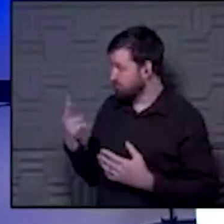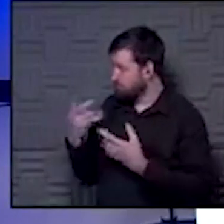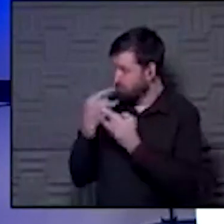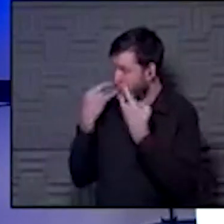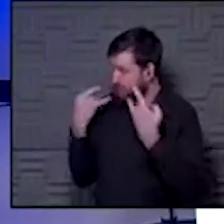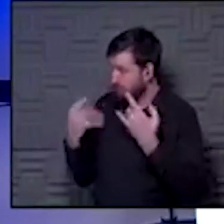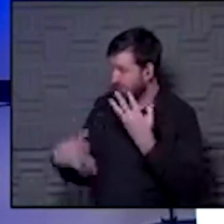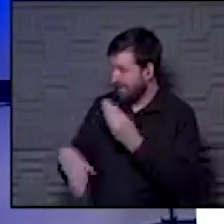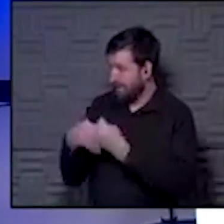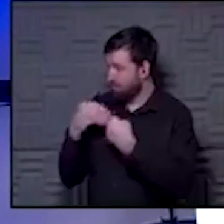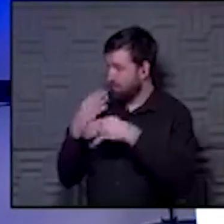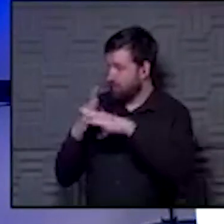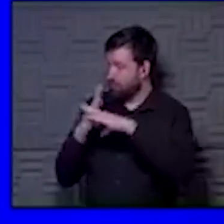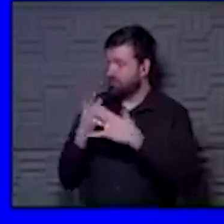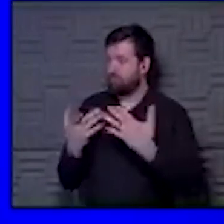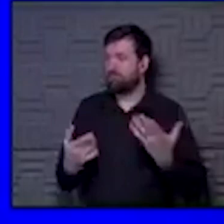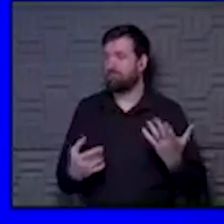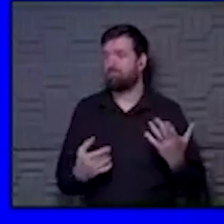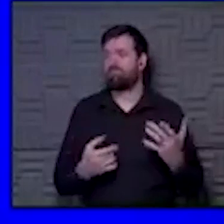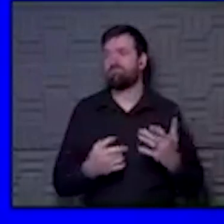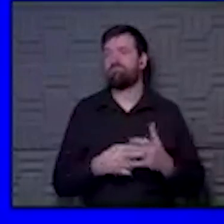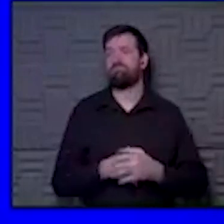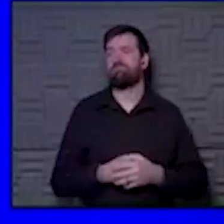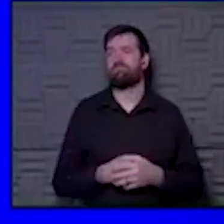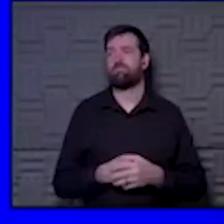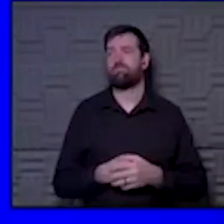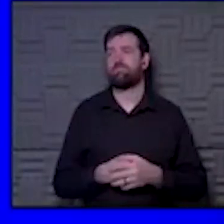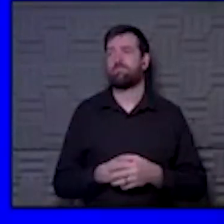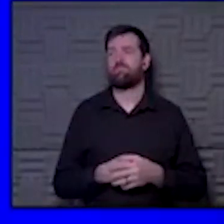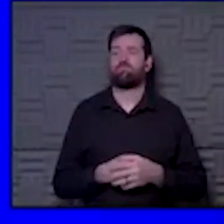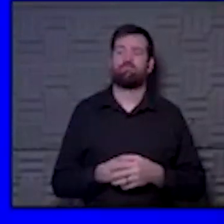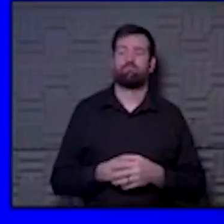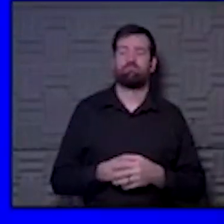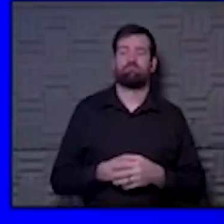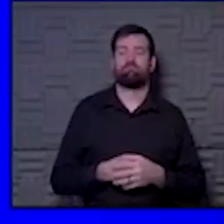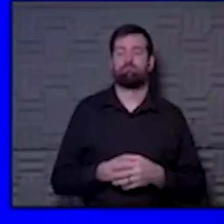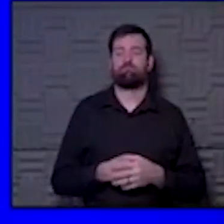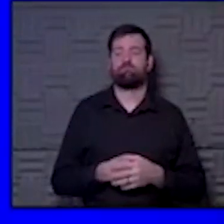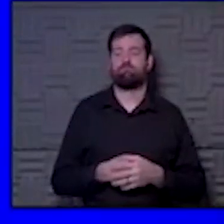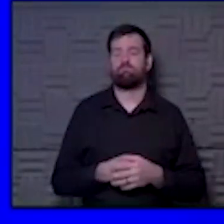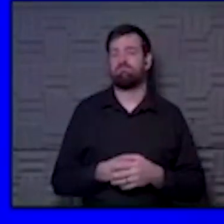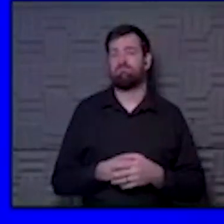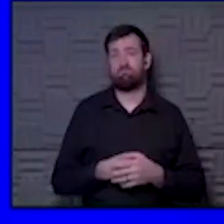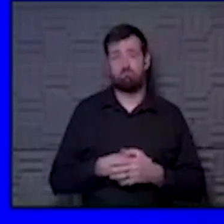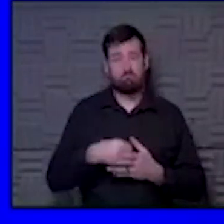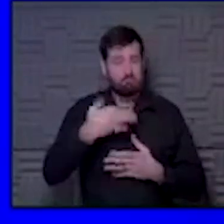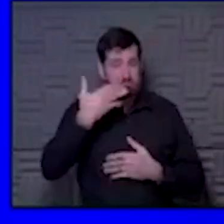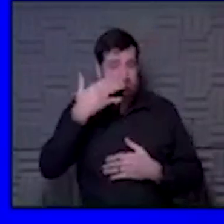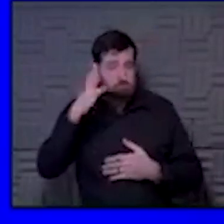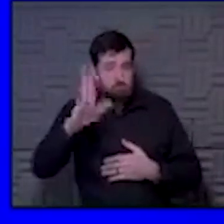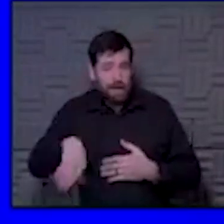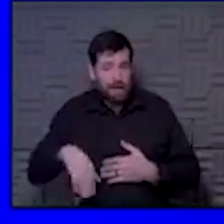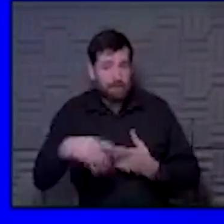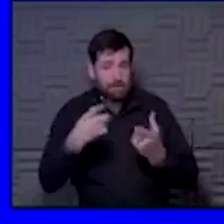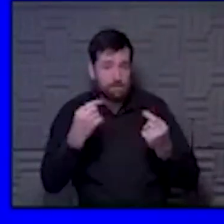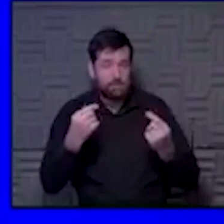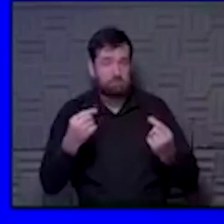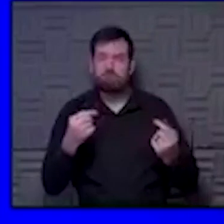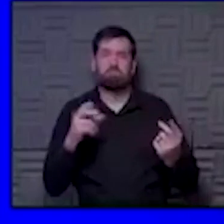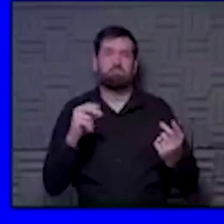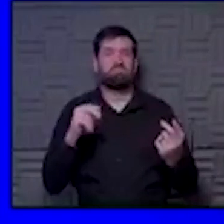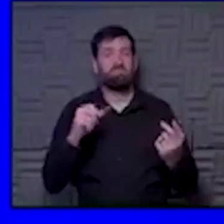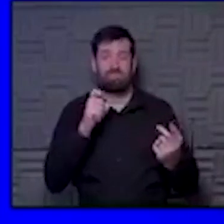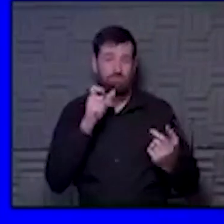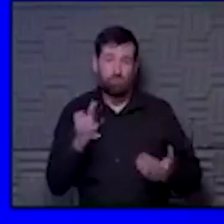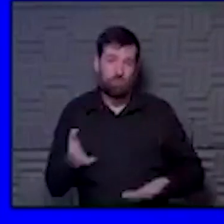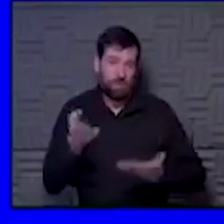I don't think it's going to be necessarily bad to do that. We don't recommend that.